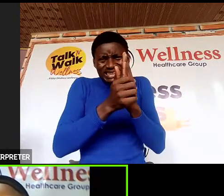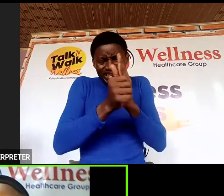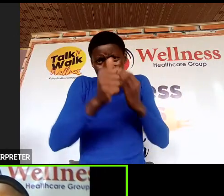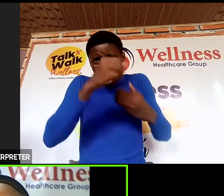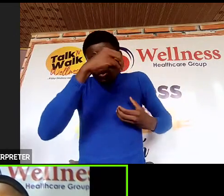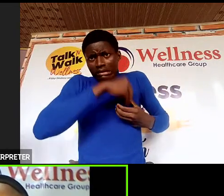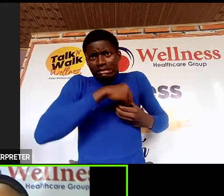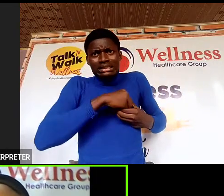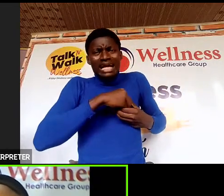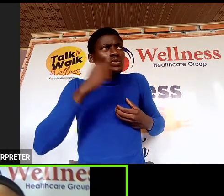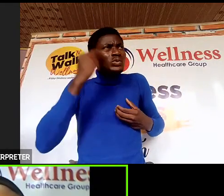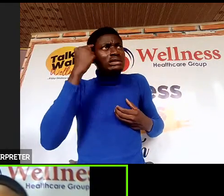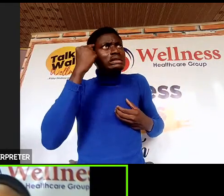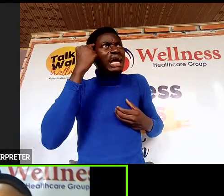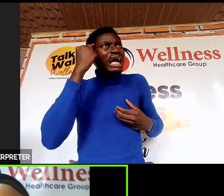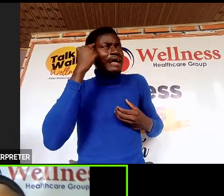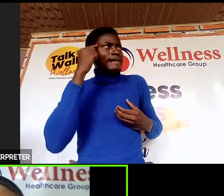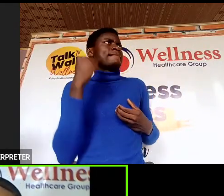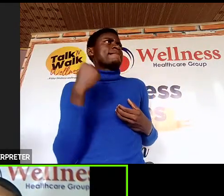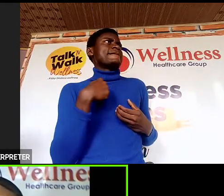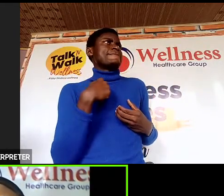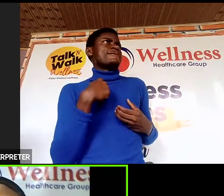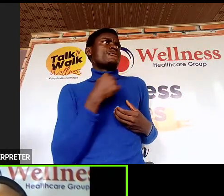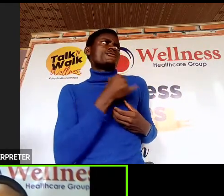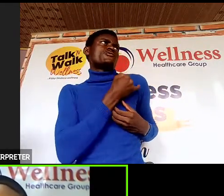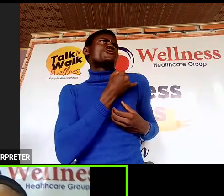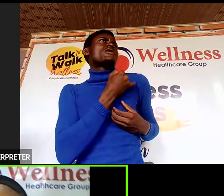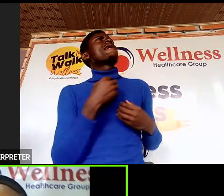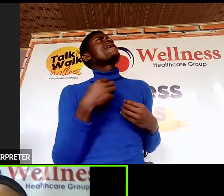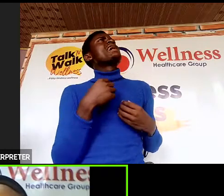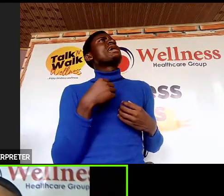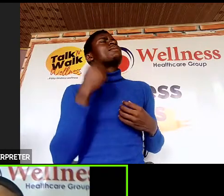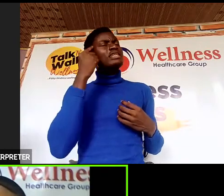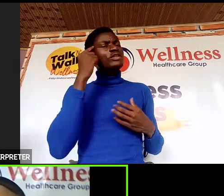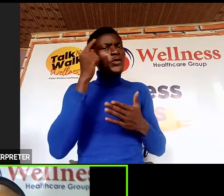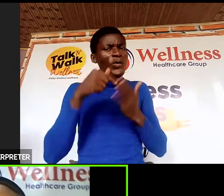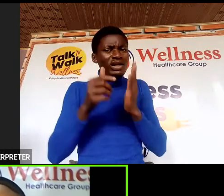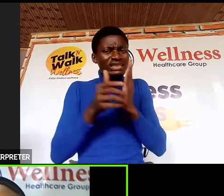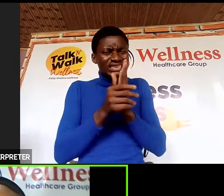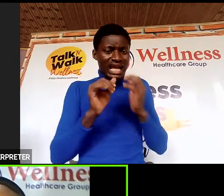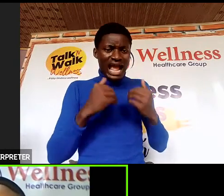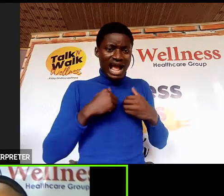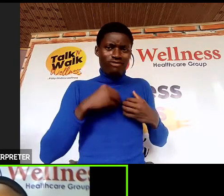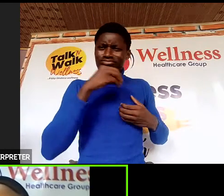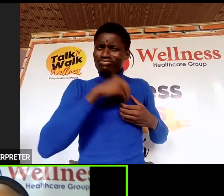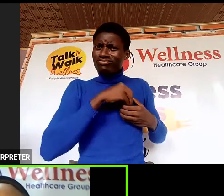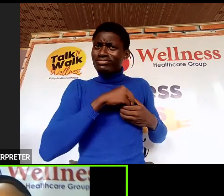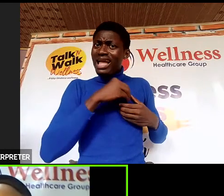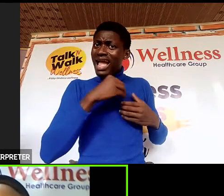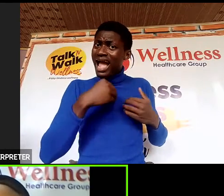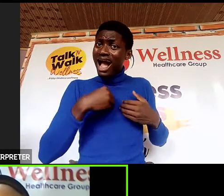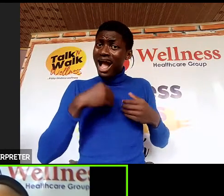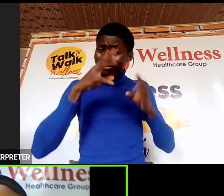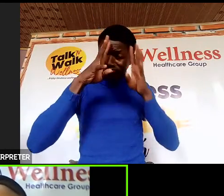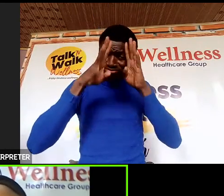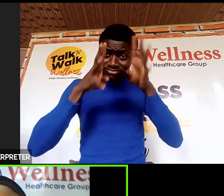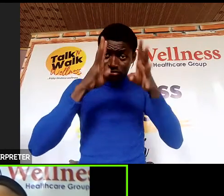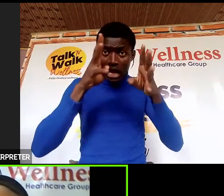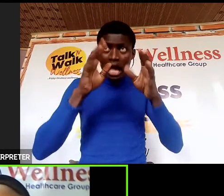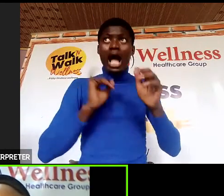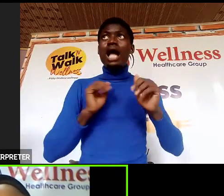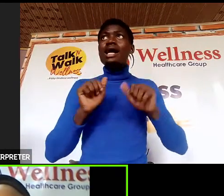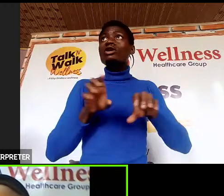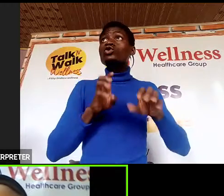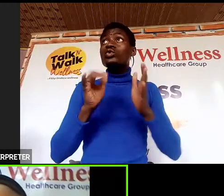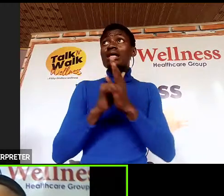if you have a lot of need, I know that whatever you earn might be enough. If the first baby comes, it might